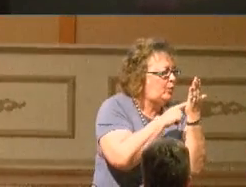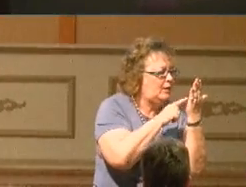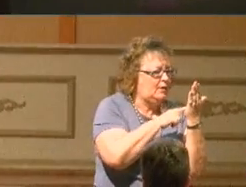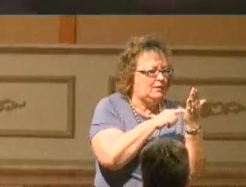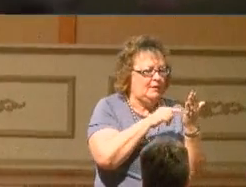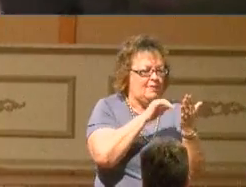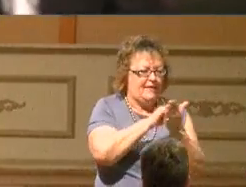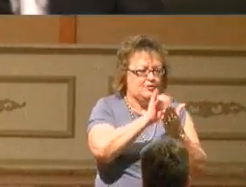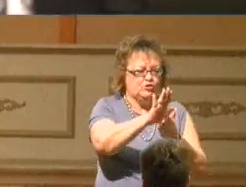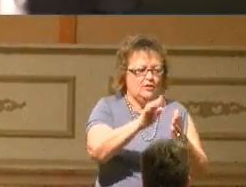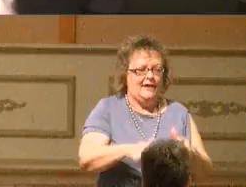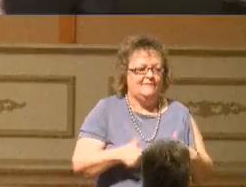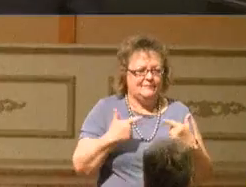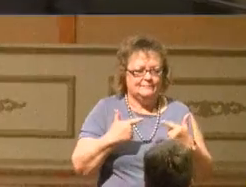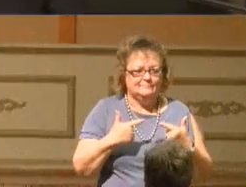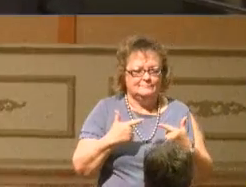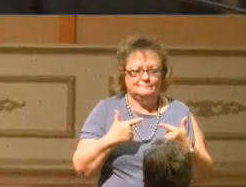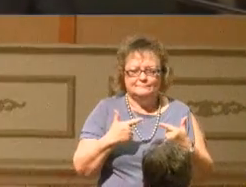That's your life.